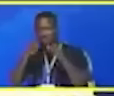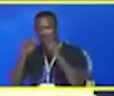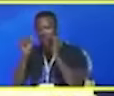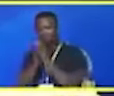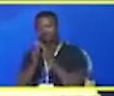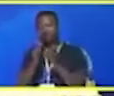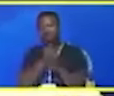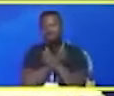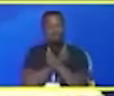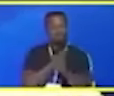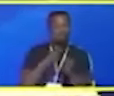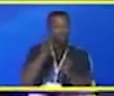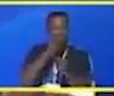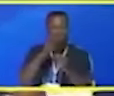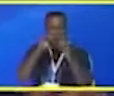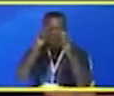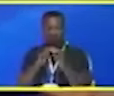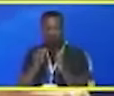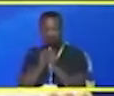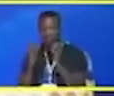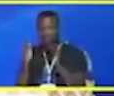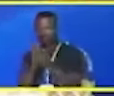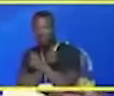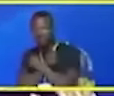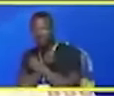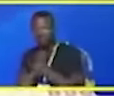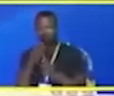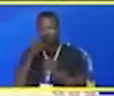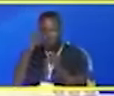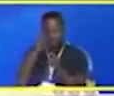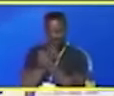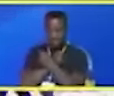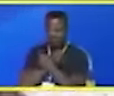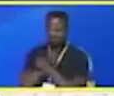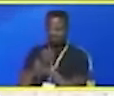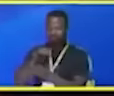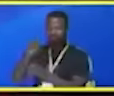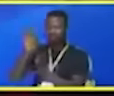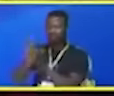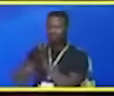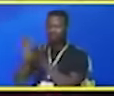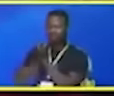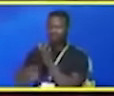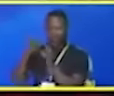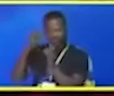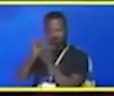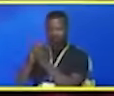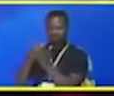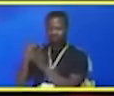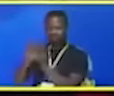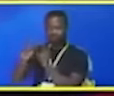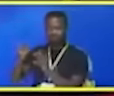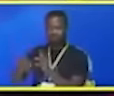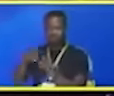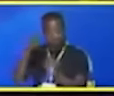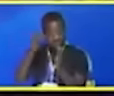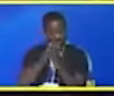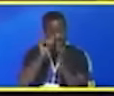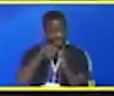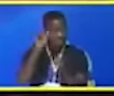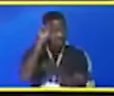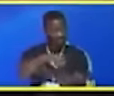miracles than to love. We cheapen love and make it look like it's an attribute for weak people. Do you know that's what defeated Satan on the